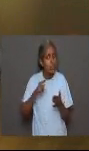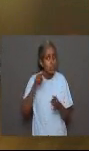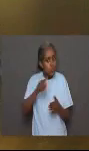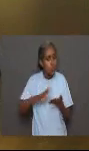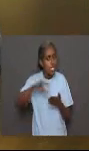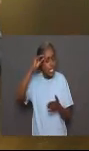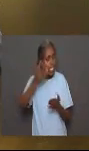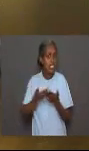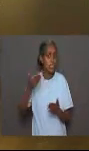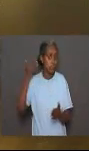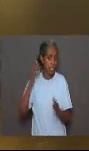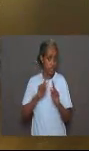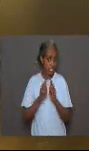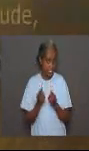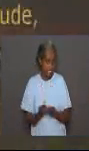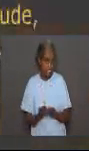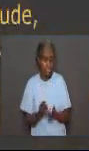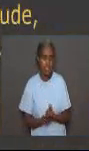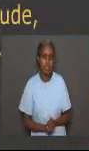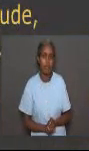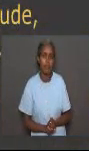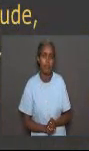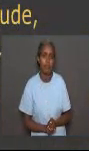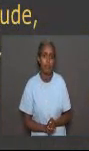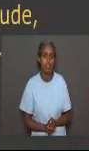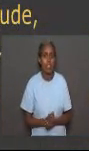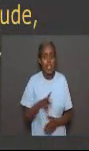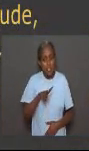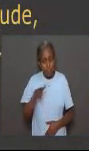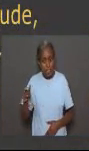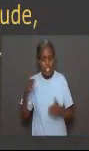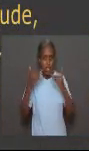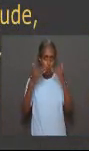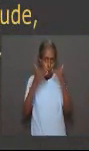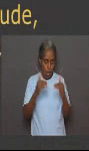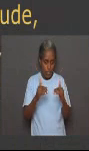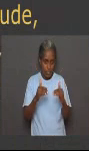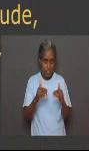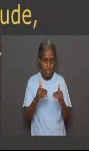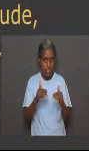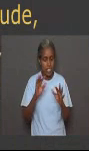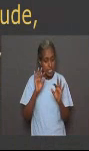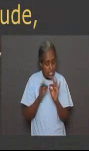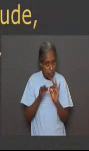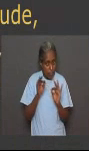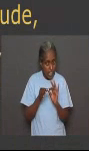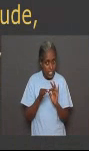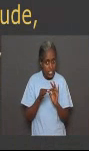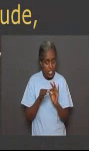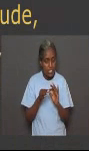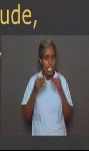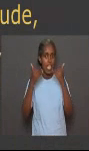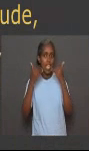in the previous grade. A vector quantity is defined as